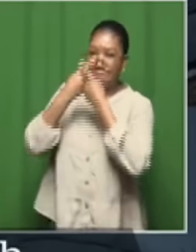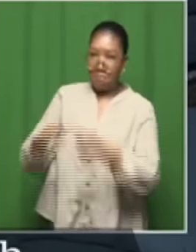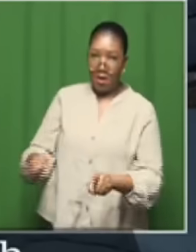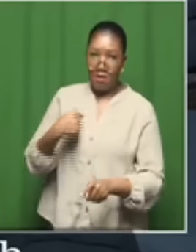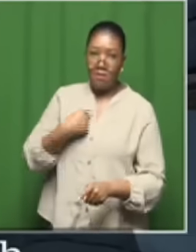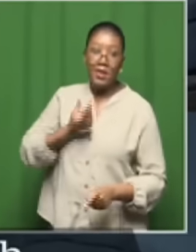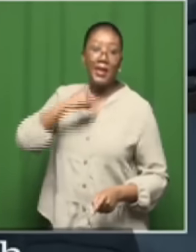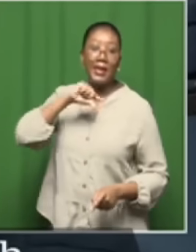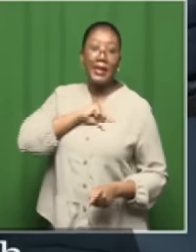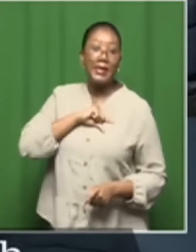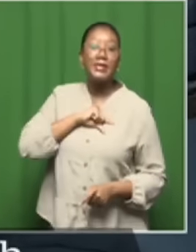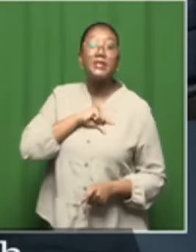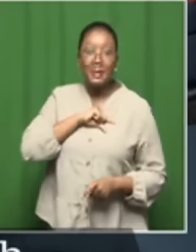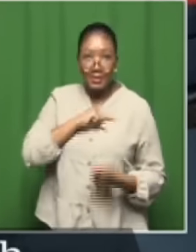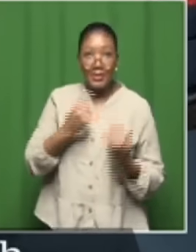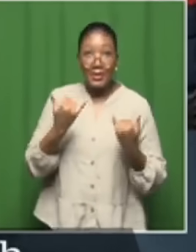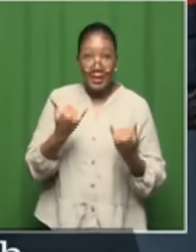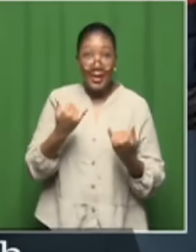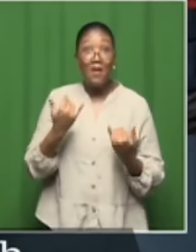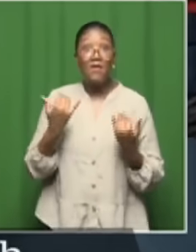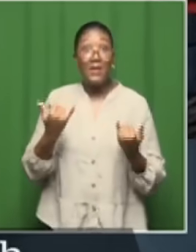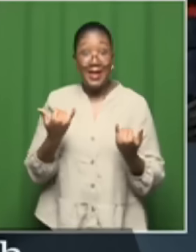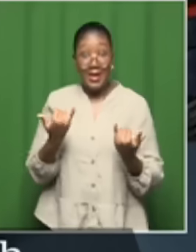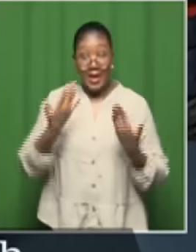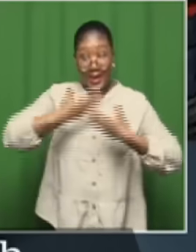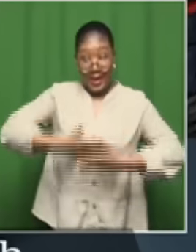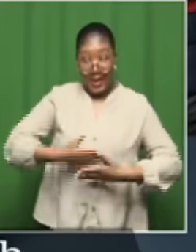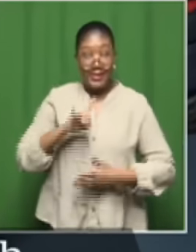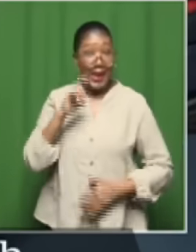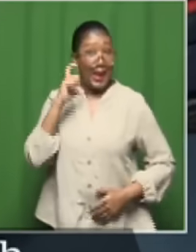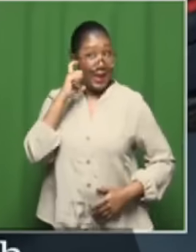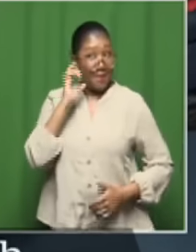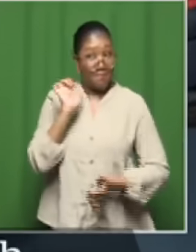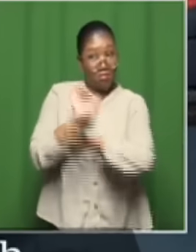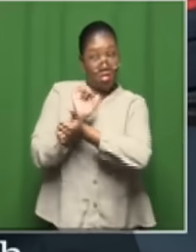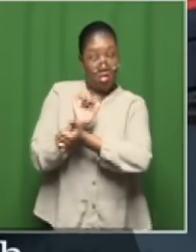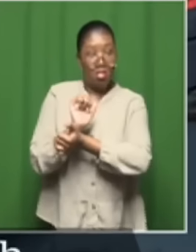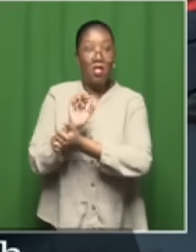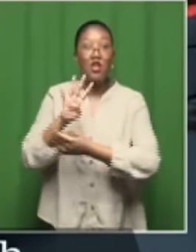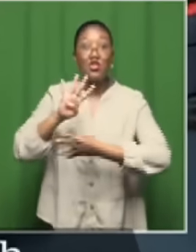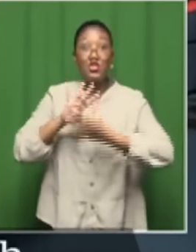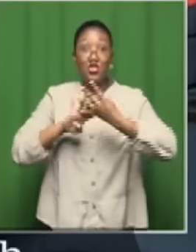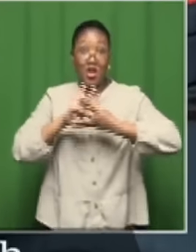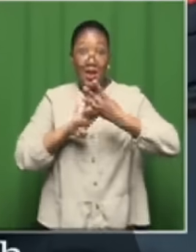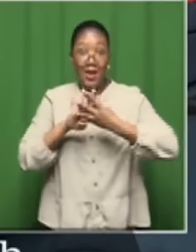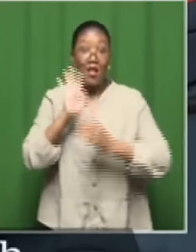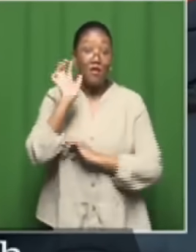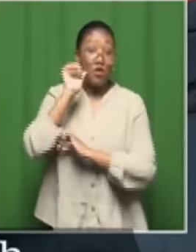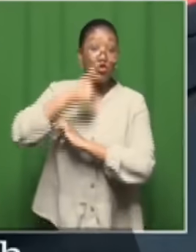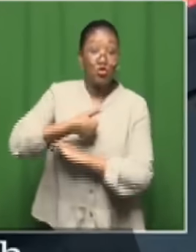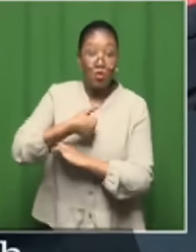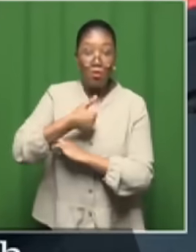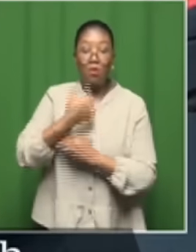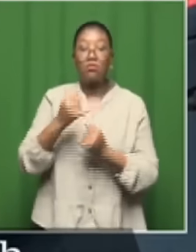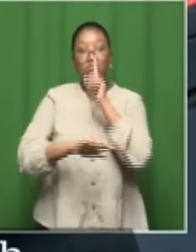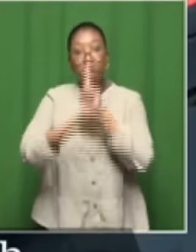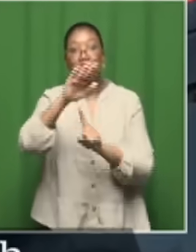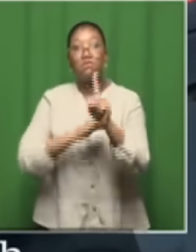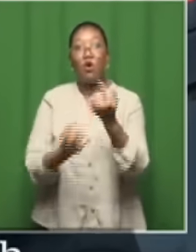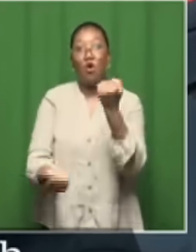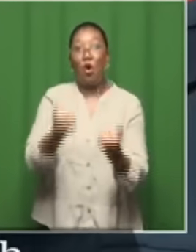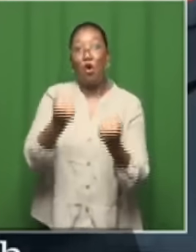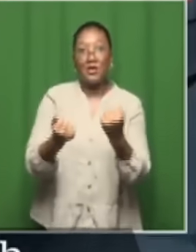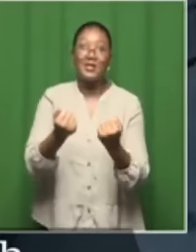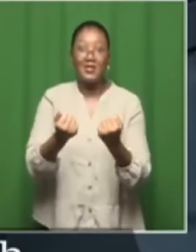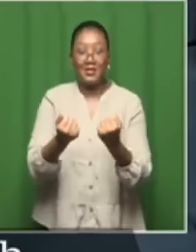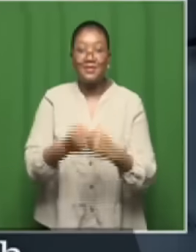station. The next morning, they will have to appear in court in terms of our constitution, where they need to plead to the charges.